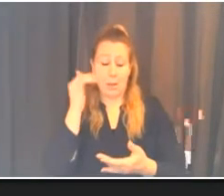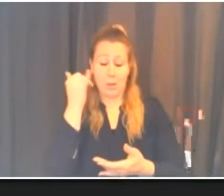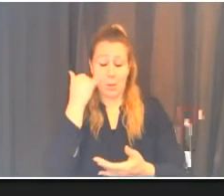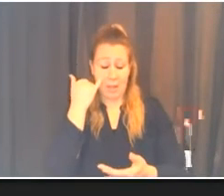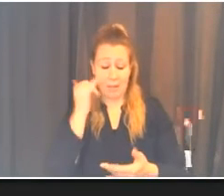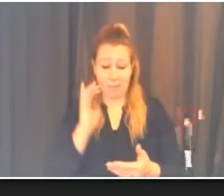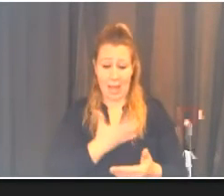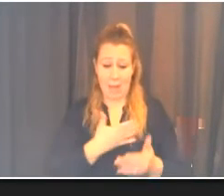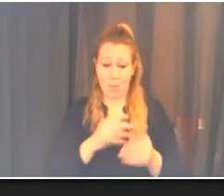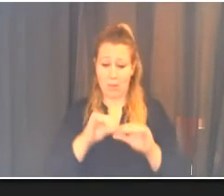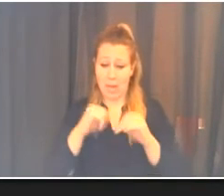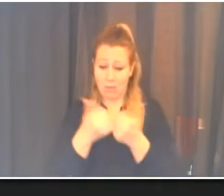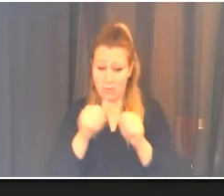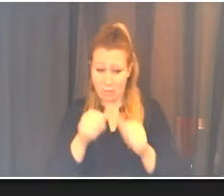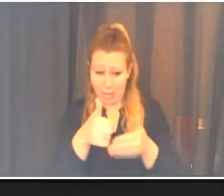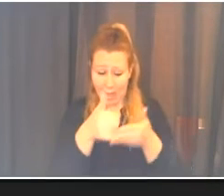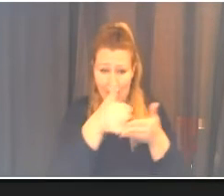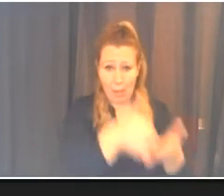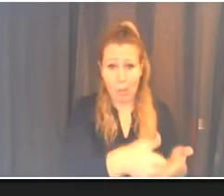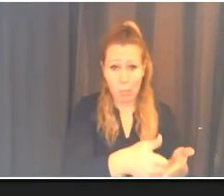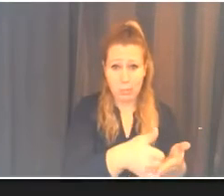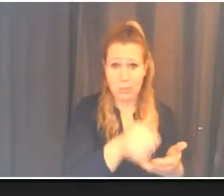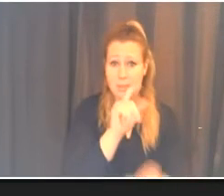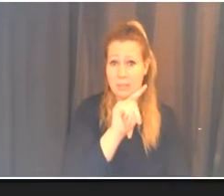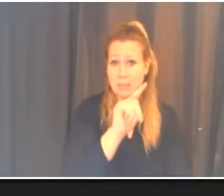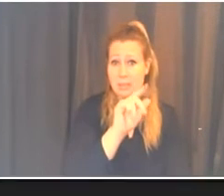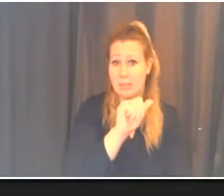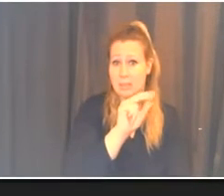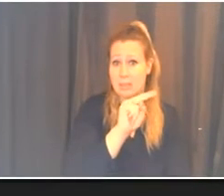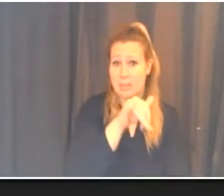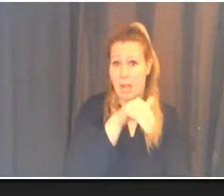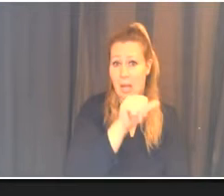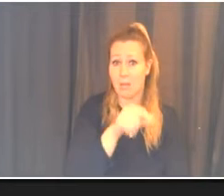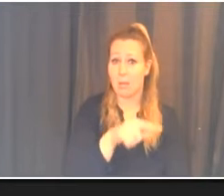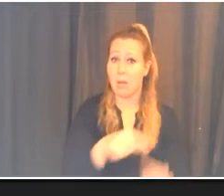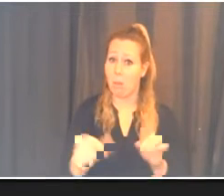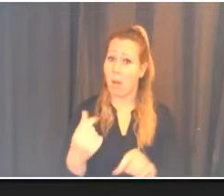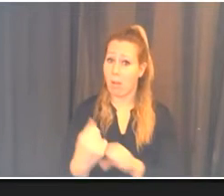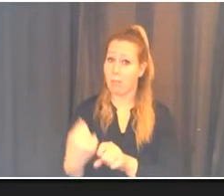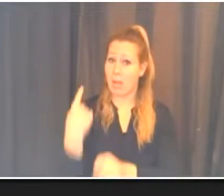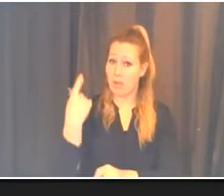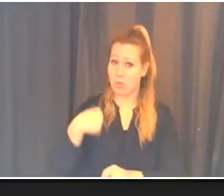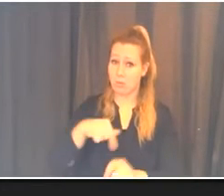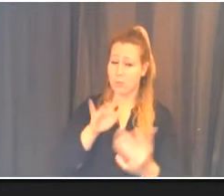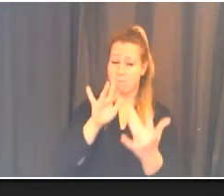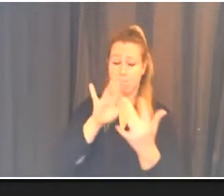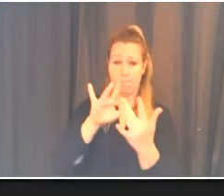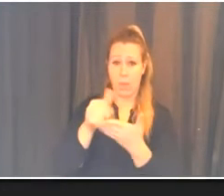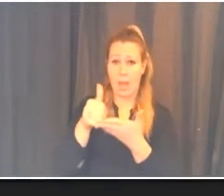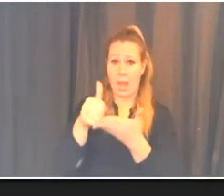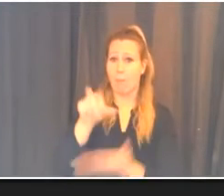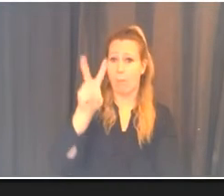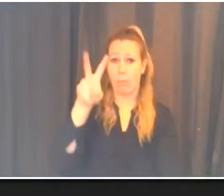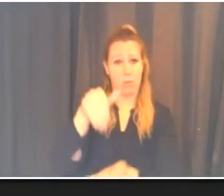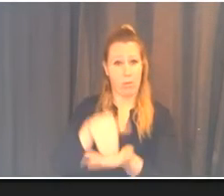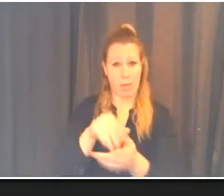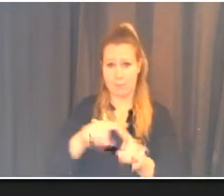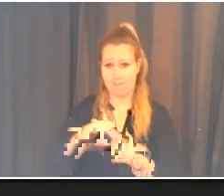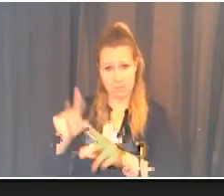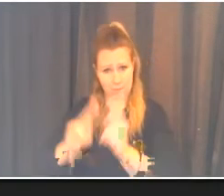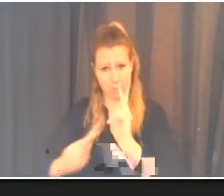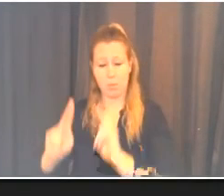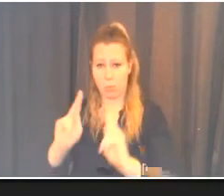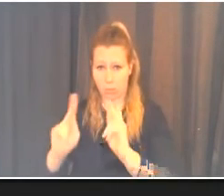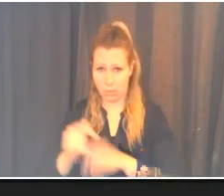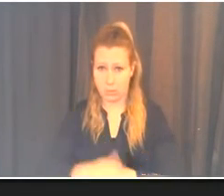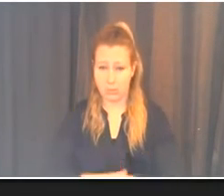Tanya's situation people whose lives have been saved people that were never going to call in ypd but we can't save any lives if